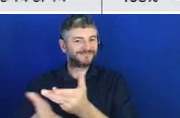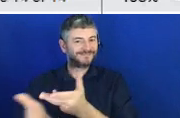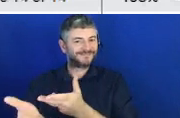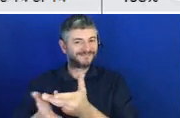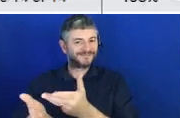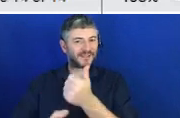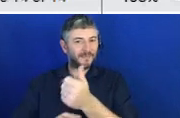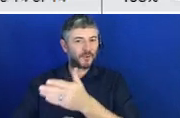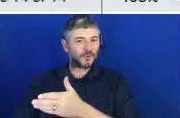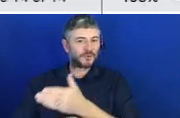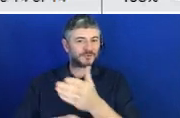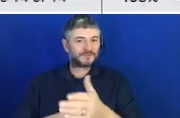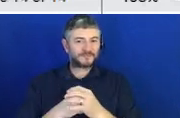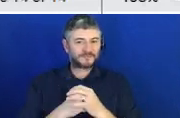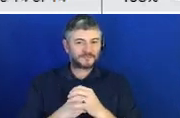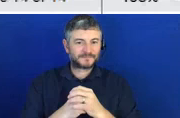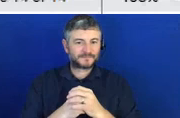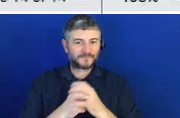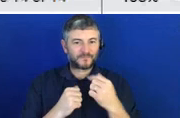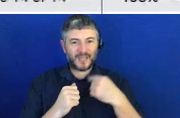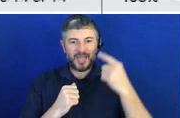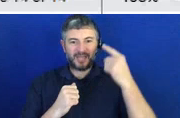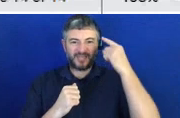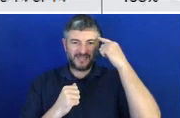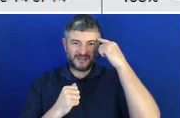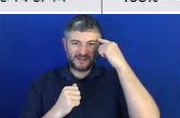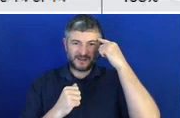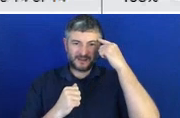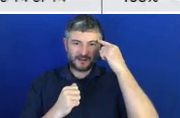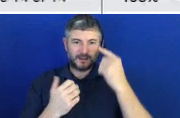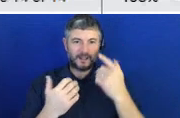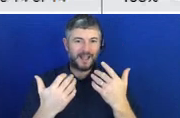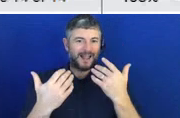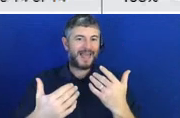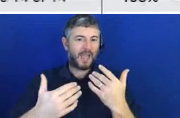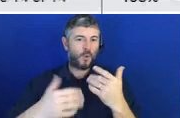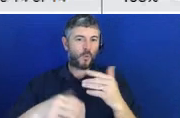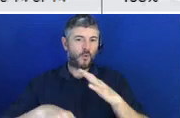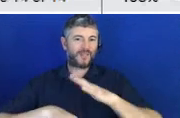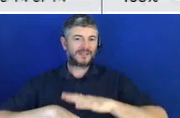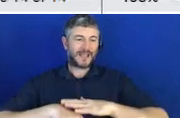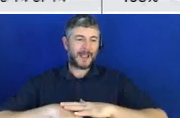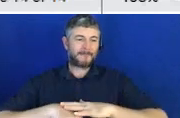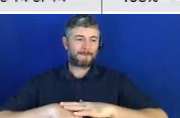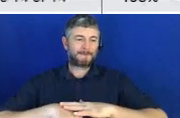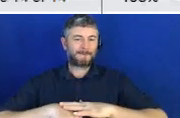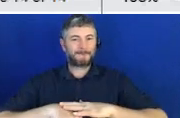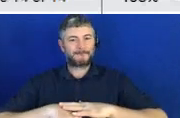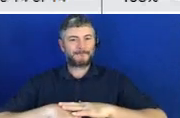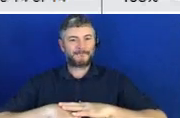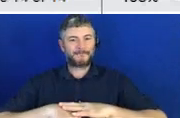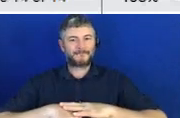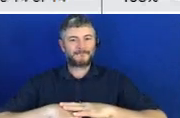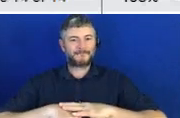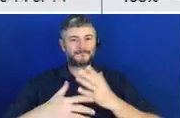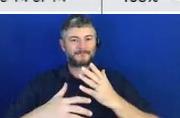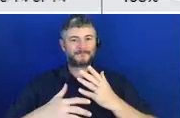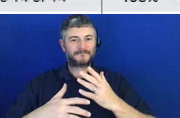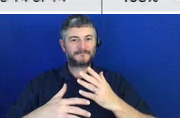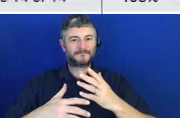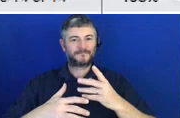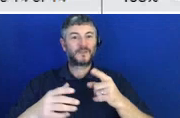after this. And I think we're probably at the point where it's time to just